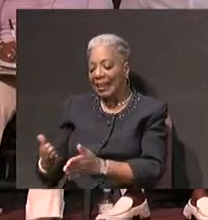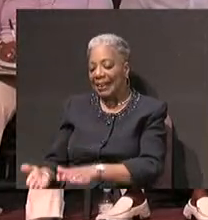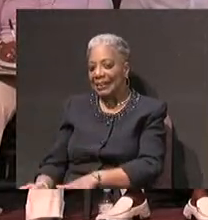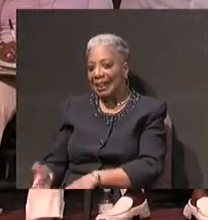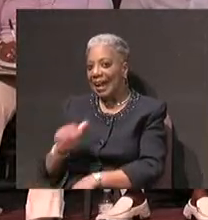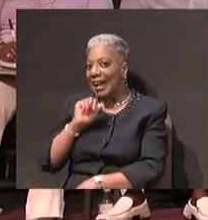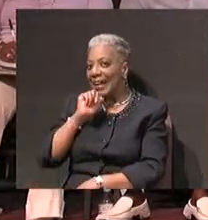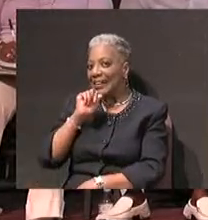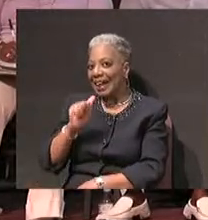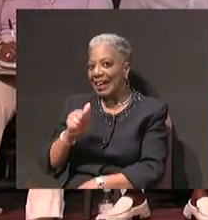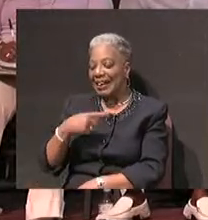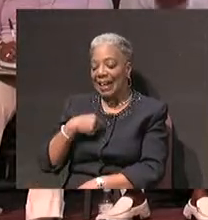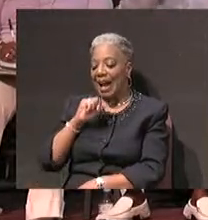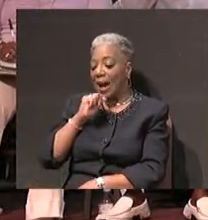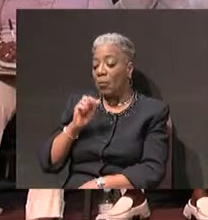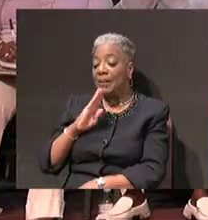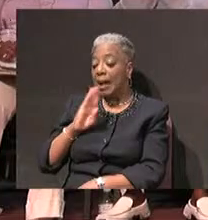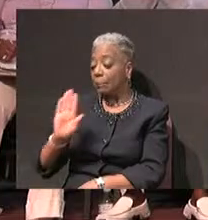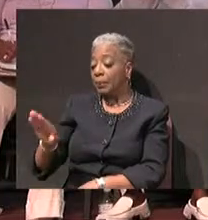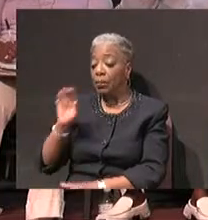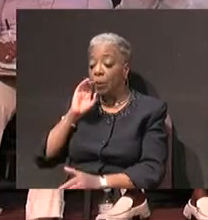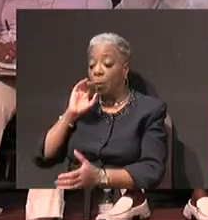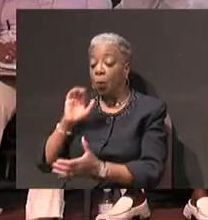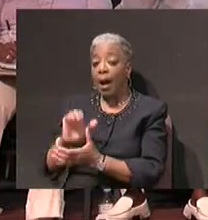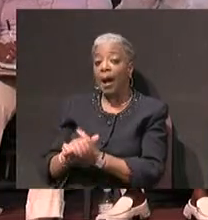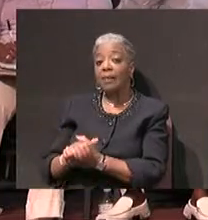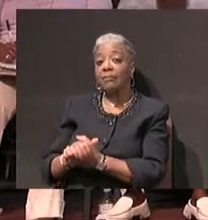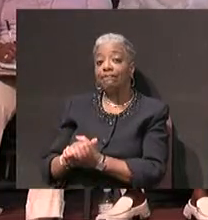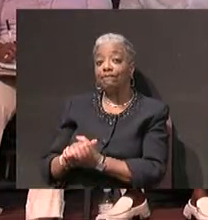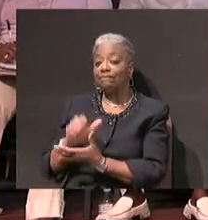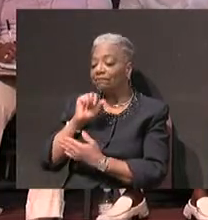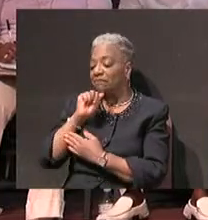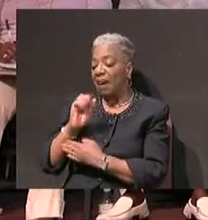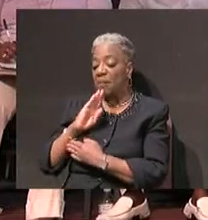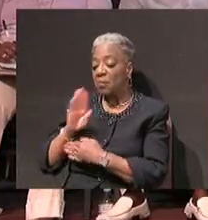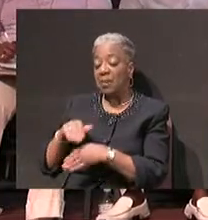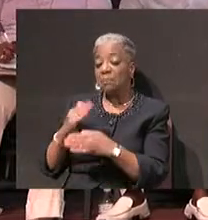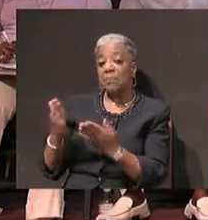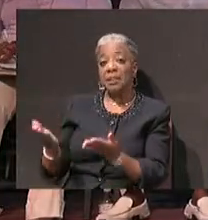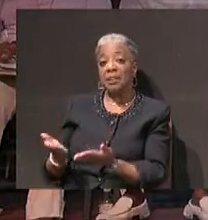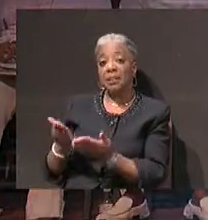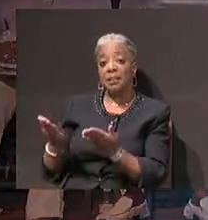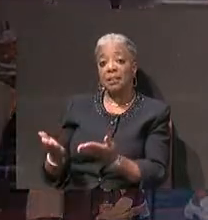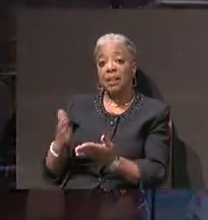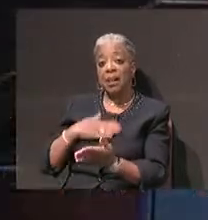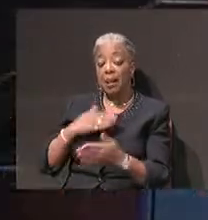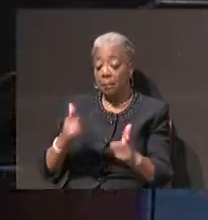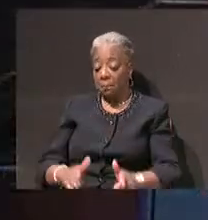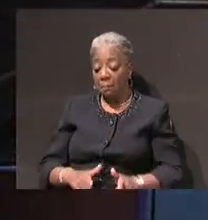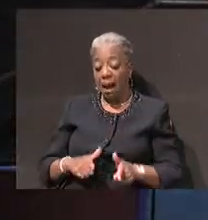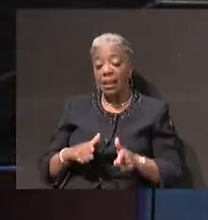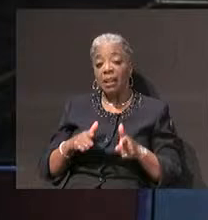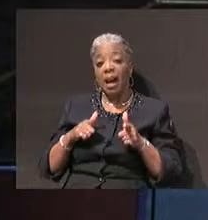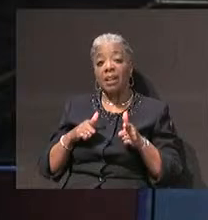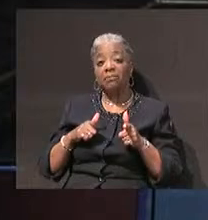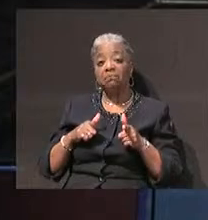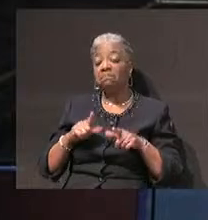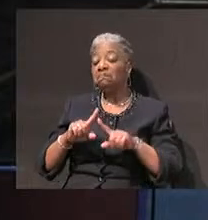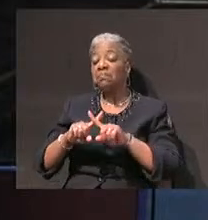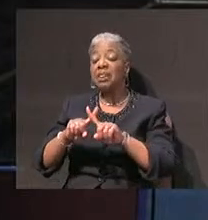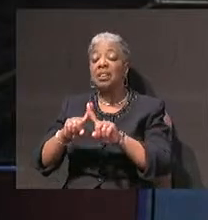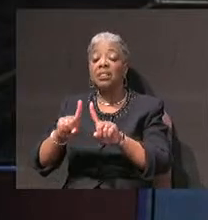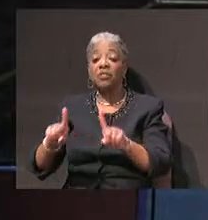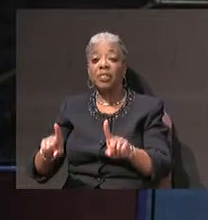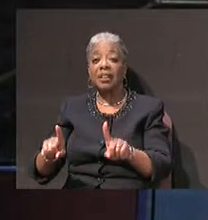I wouldn't be your wife. I wouldn't be here. My life would have gone in a different direction at the time. If she